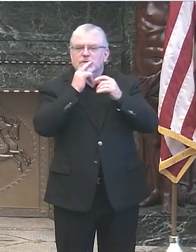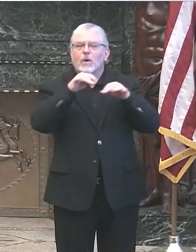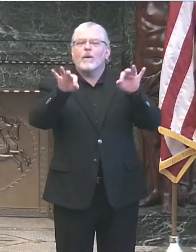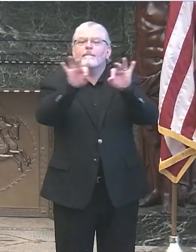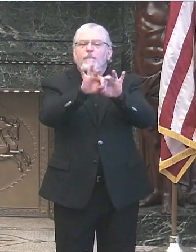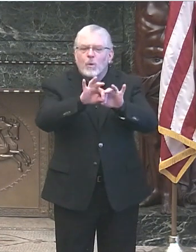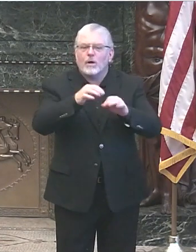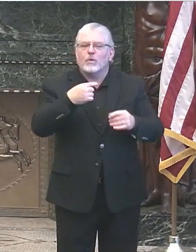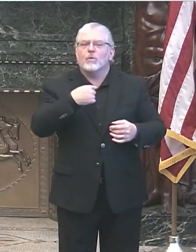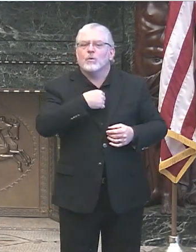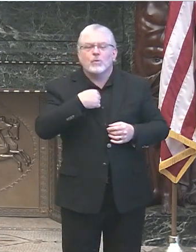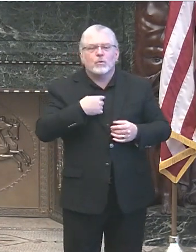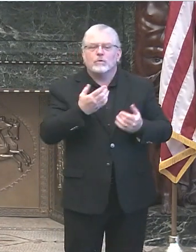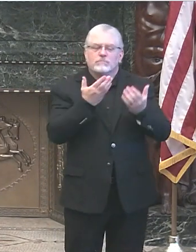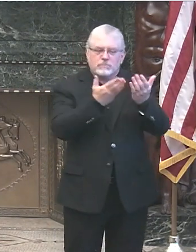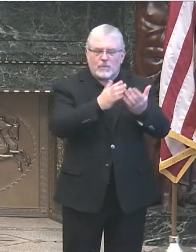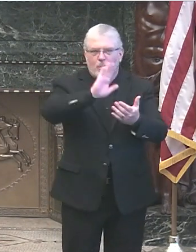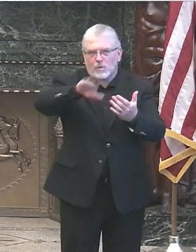Okay. All right. Thank you. That was it.